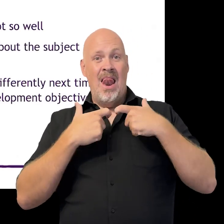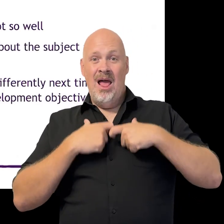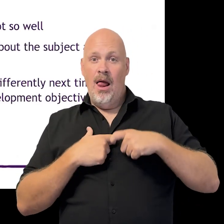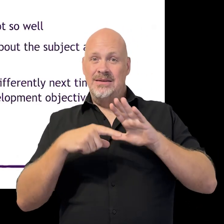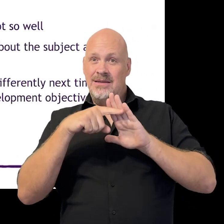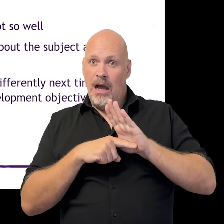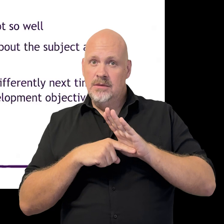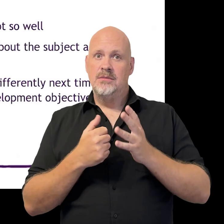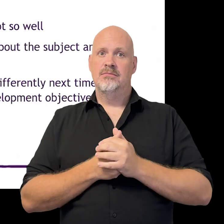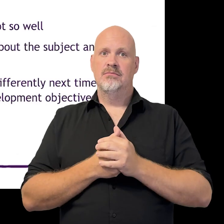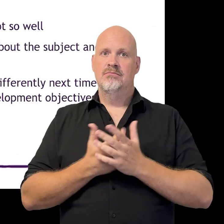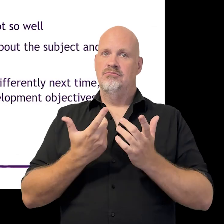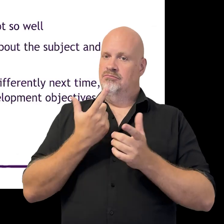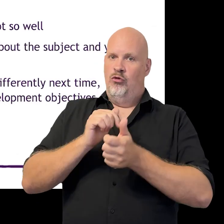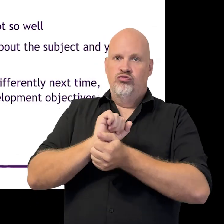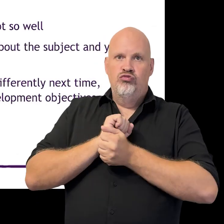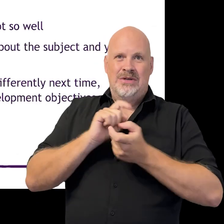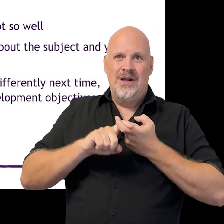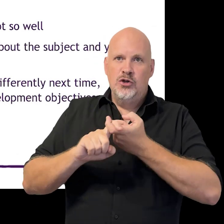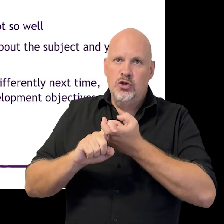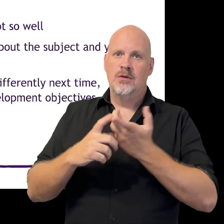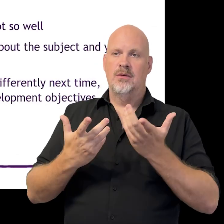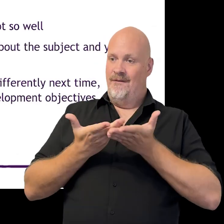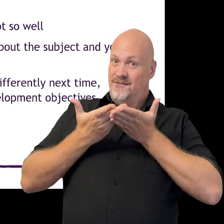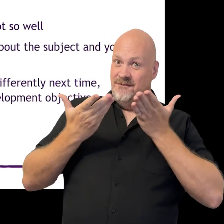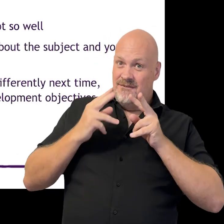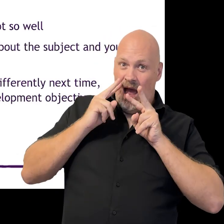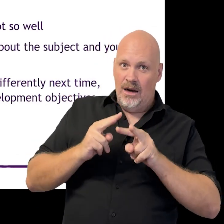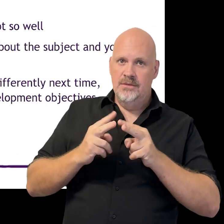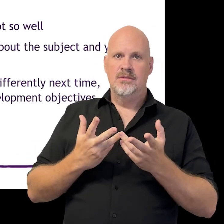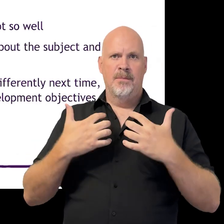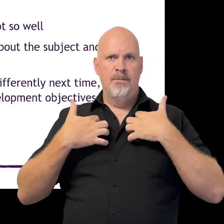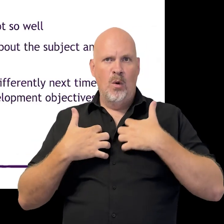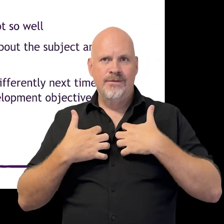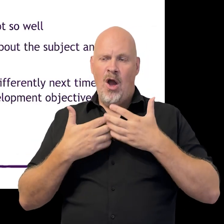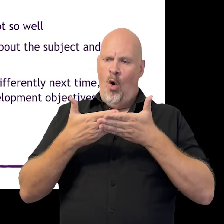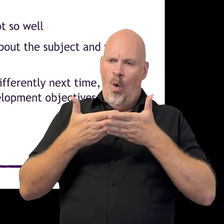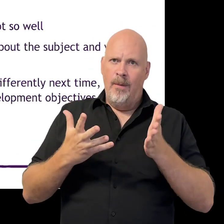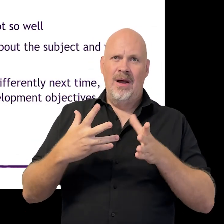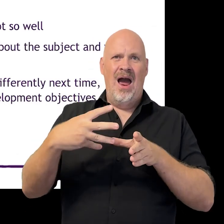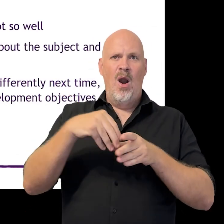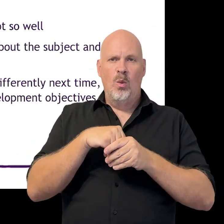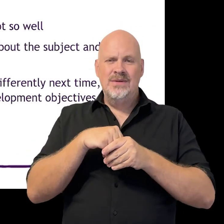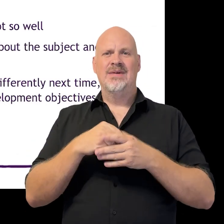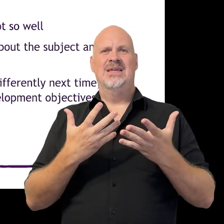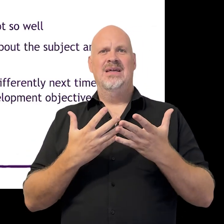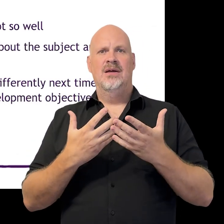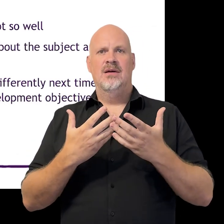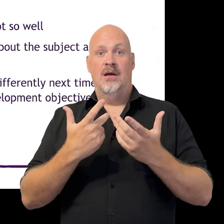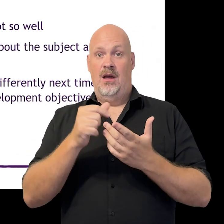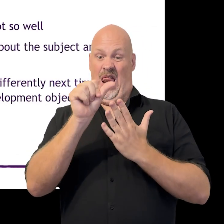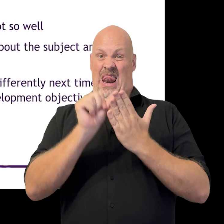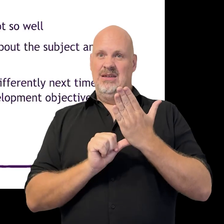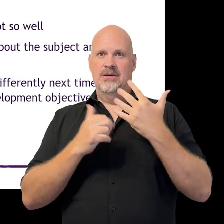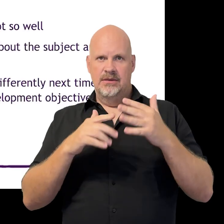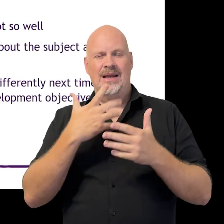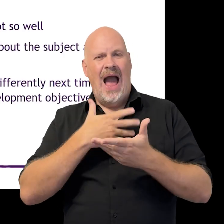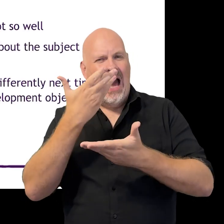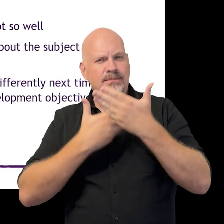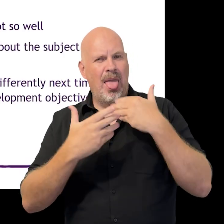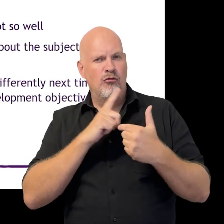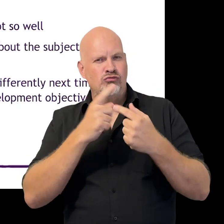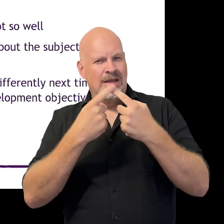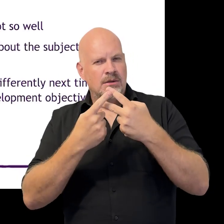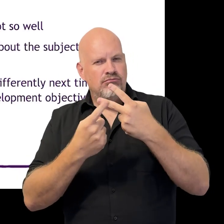researcher? And really get engaged with some reflective practice to tease out what you think